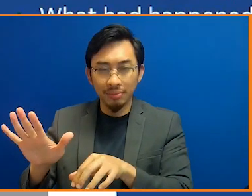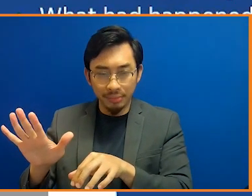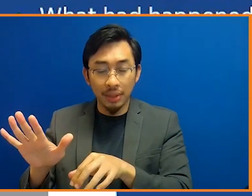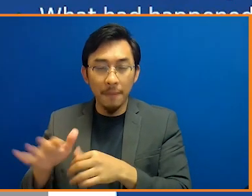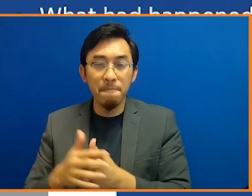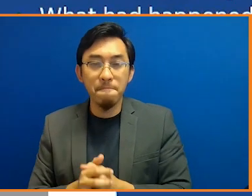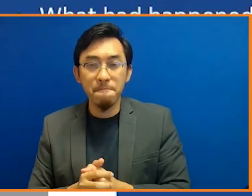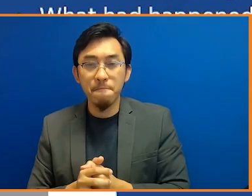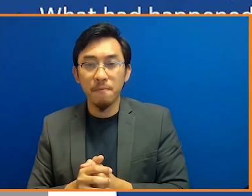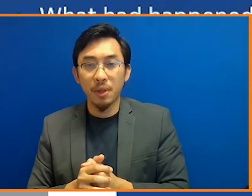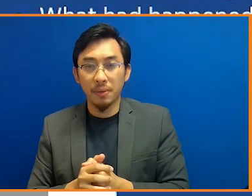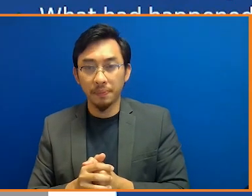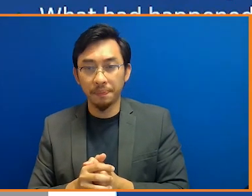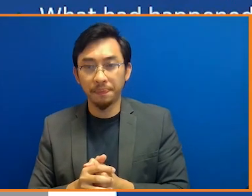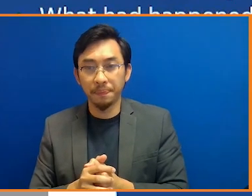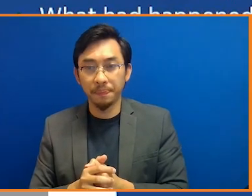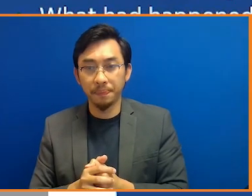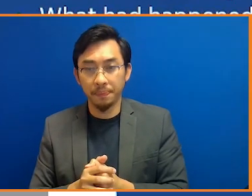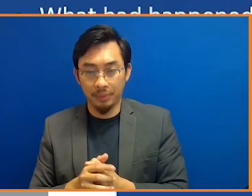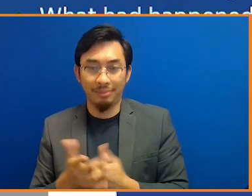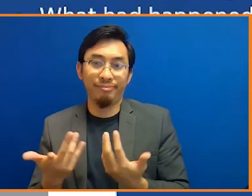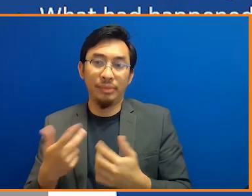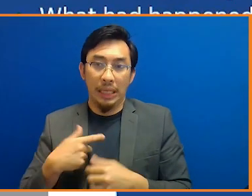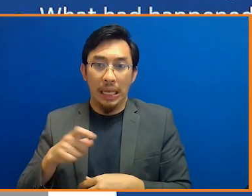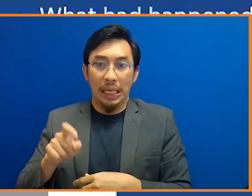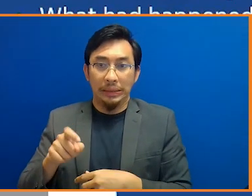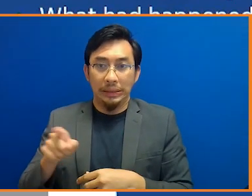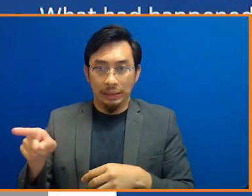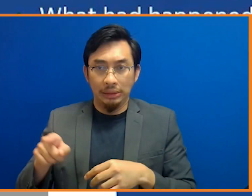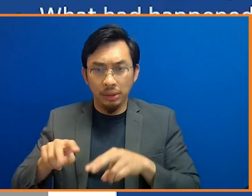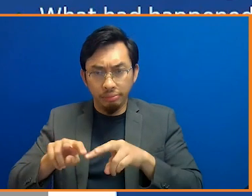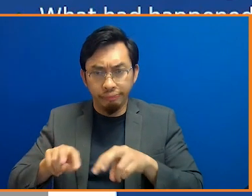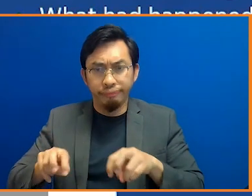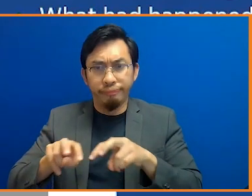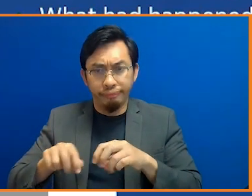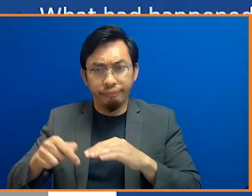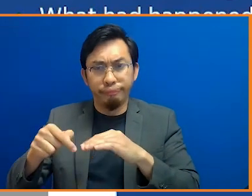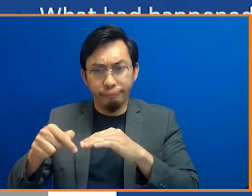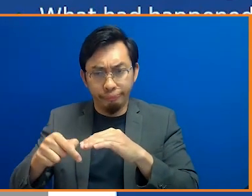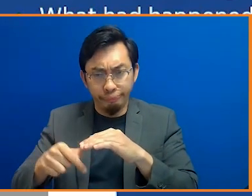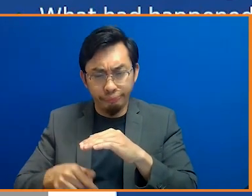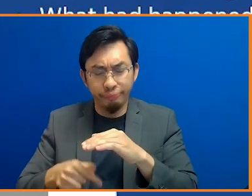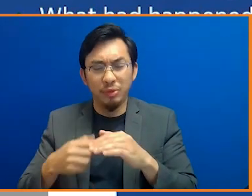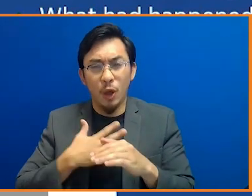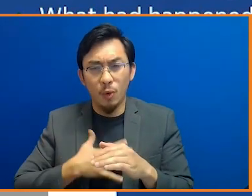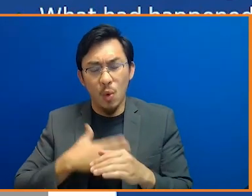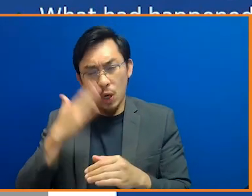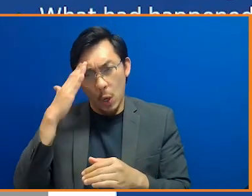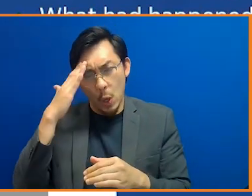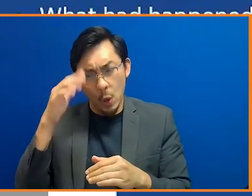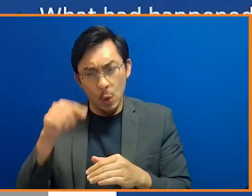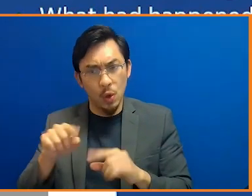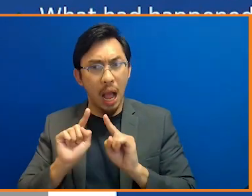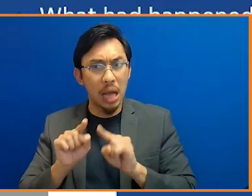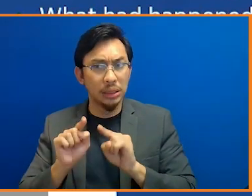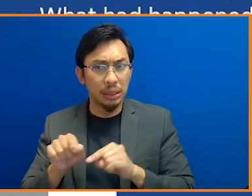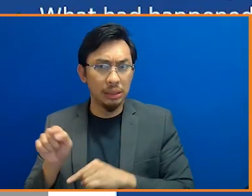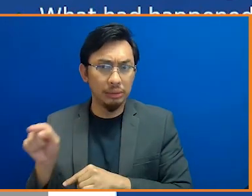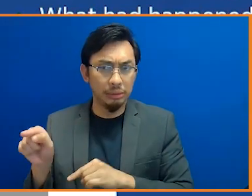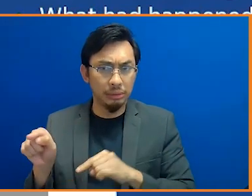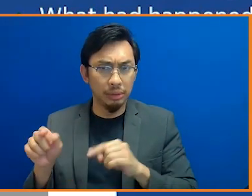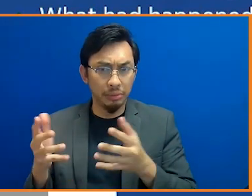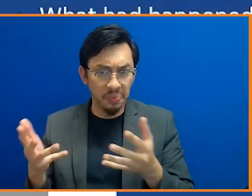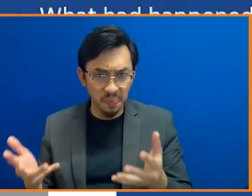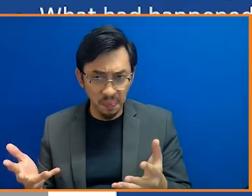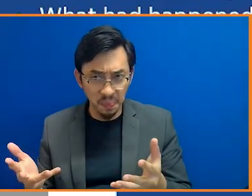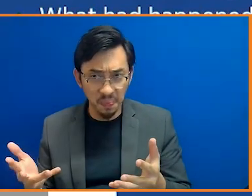but exact answer to that, we need a lot of research to, you know, to fully answer